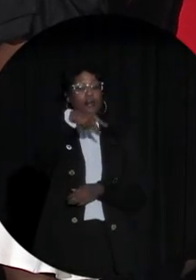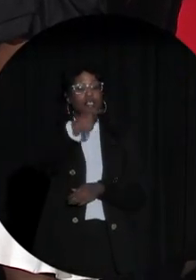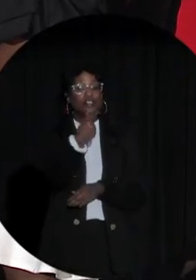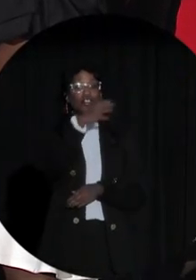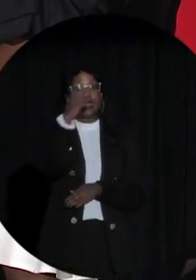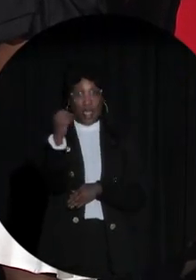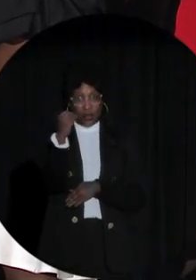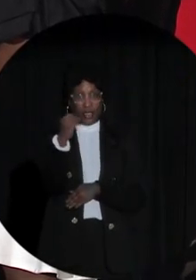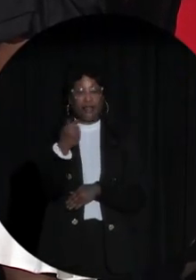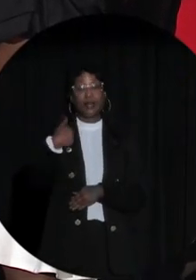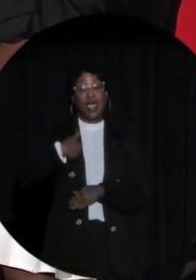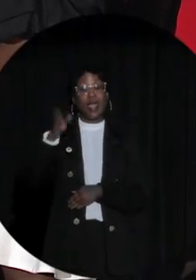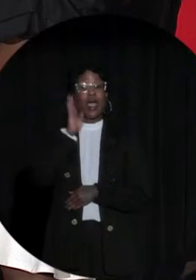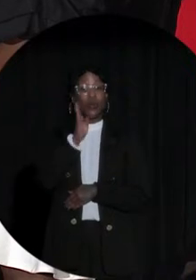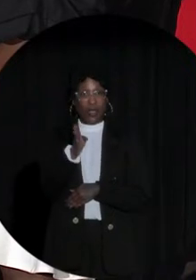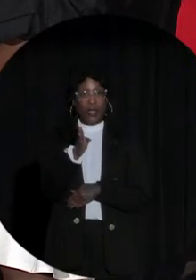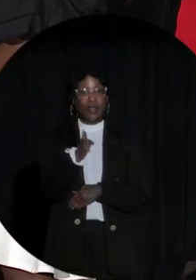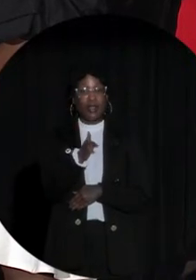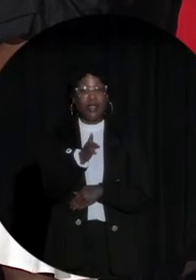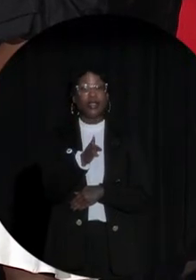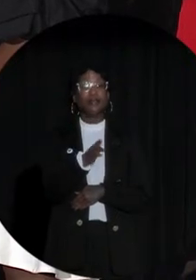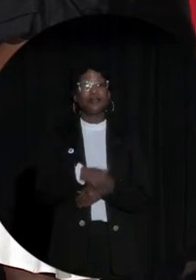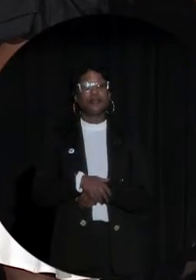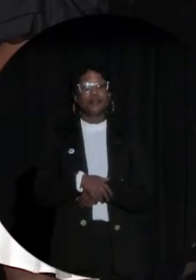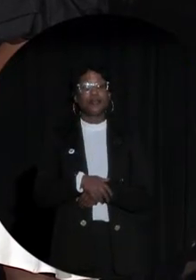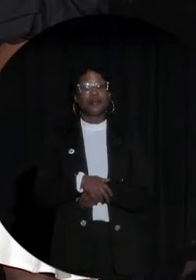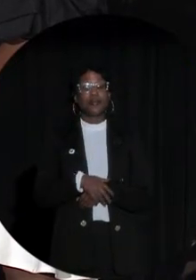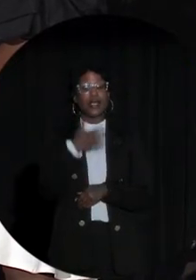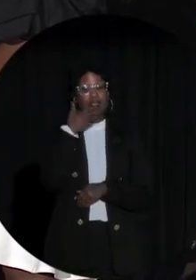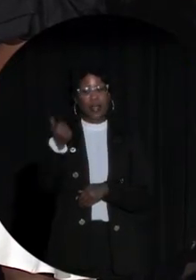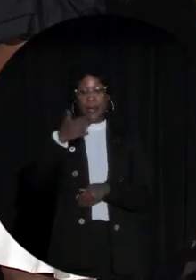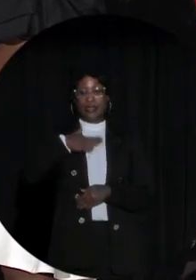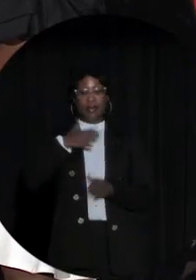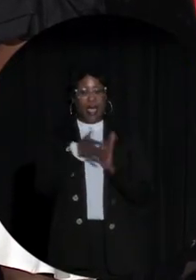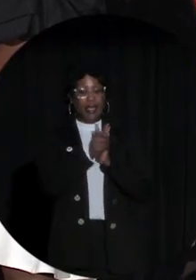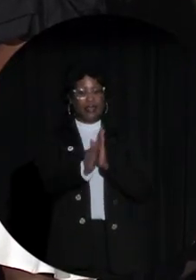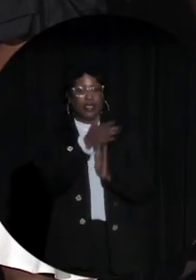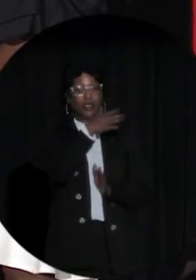I will, to the best of my skill and judgment,